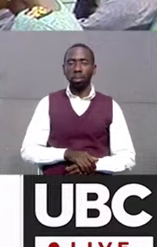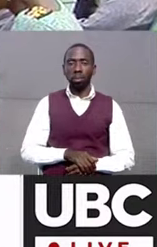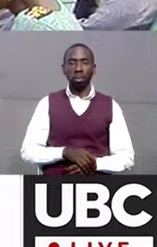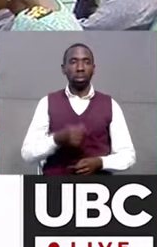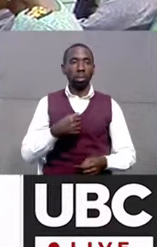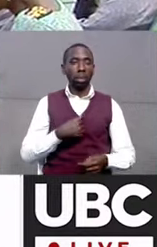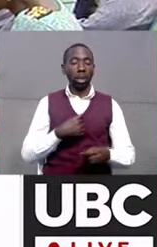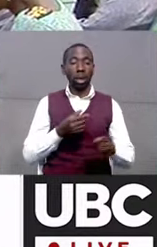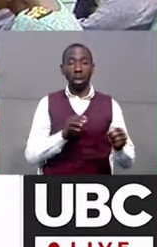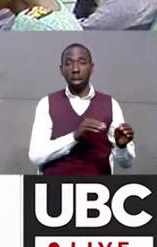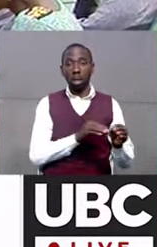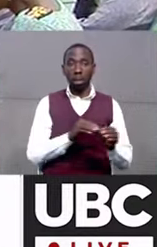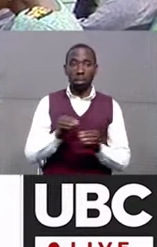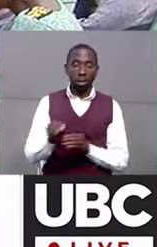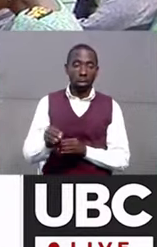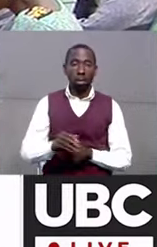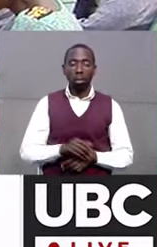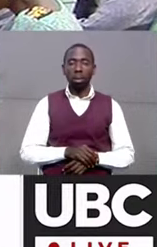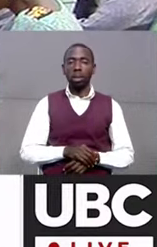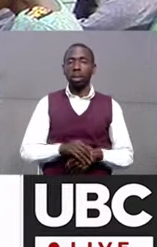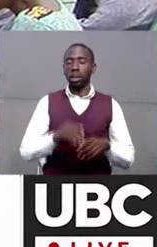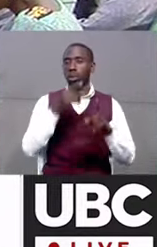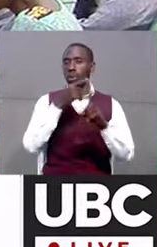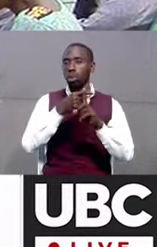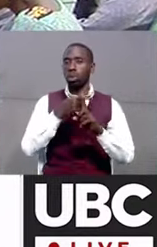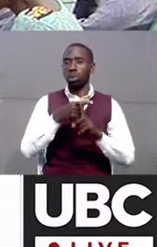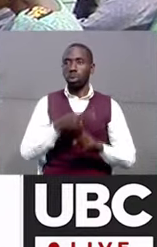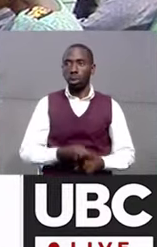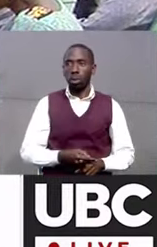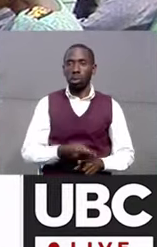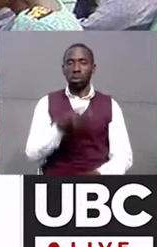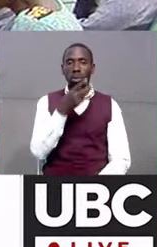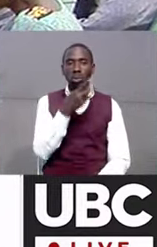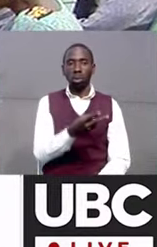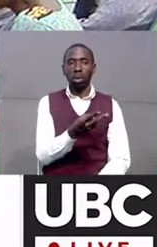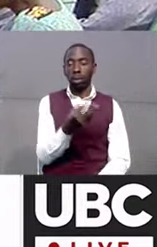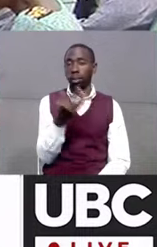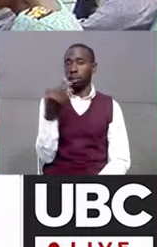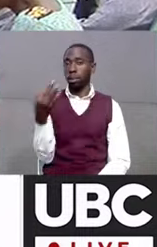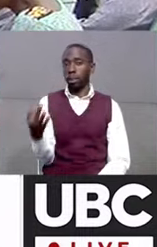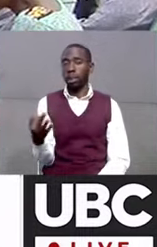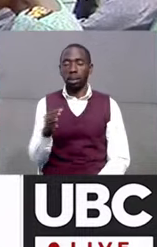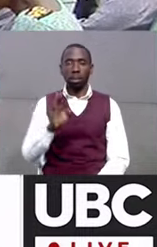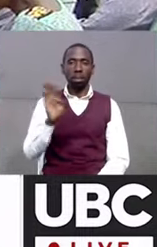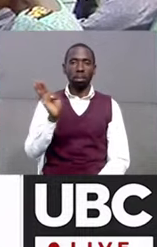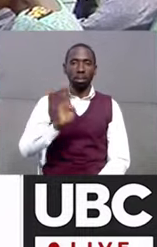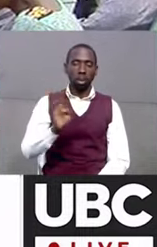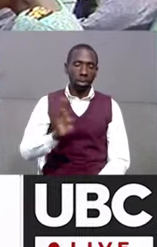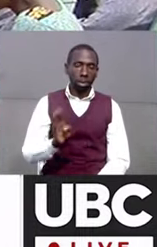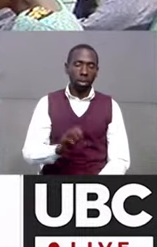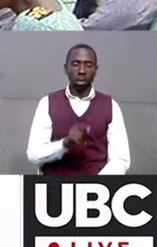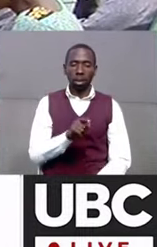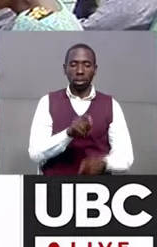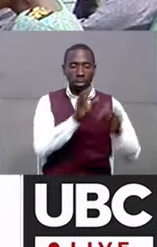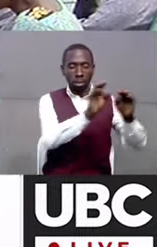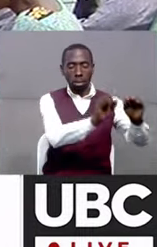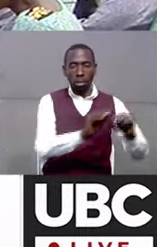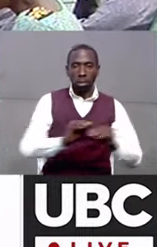I move that a total of 23 billion be moved